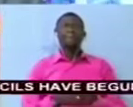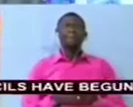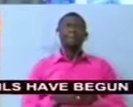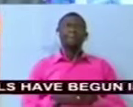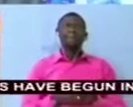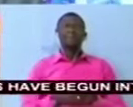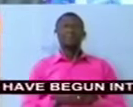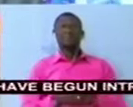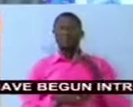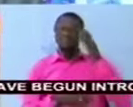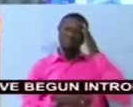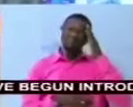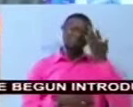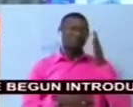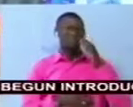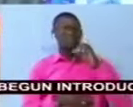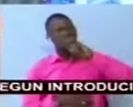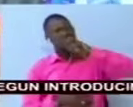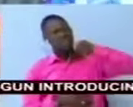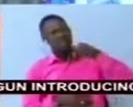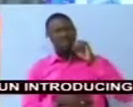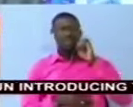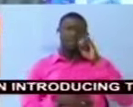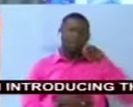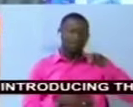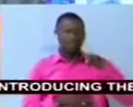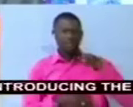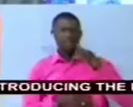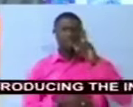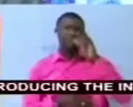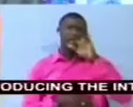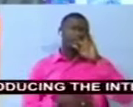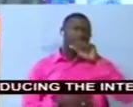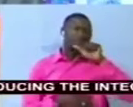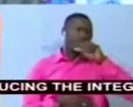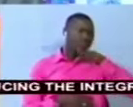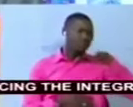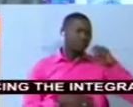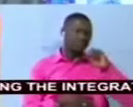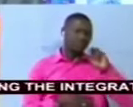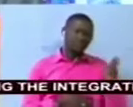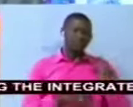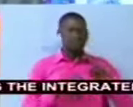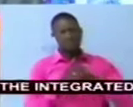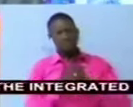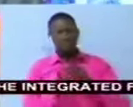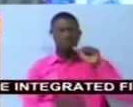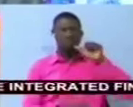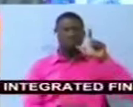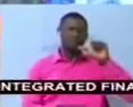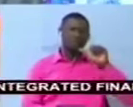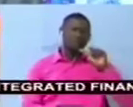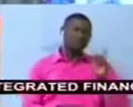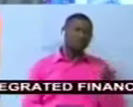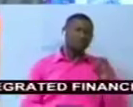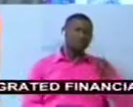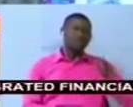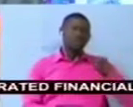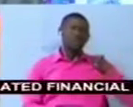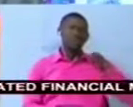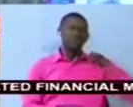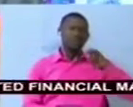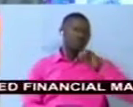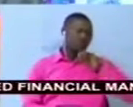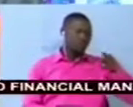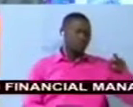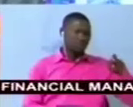o Alhaji Mor kenn ci ñom la Ayda Jim Drame o Alhaji Mor is one of them ñoma don wama futé ko they were the one who